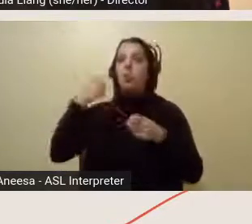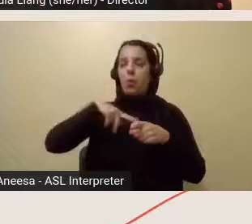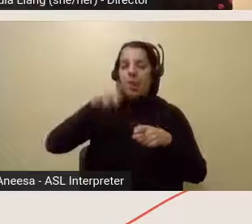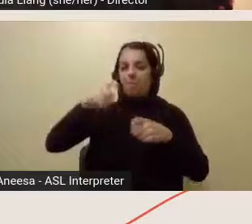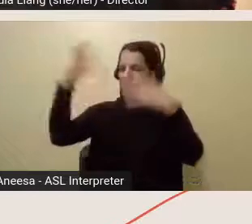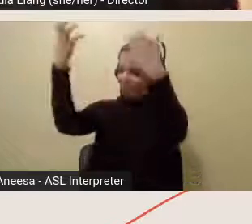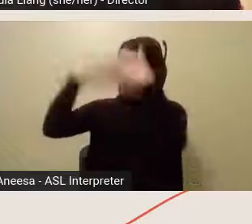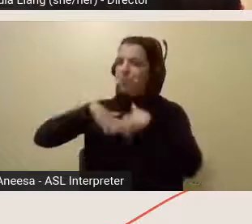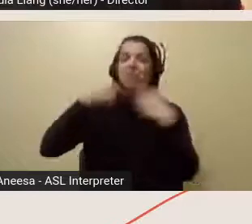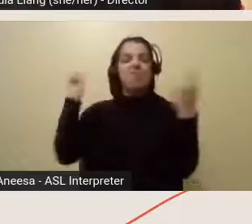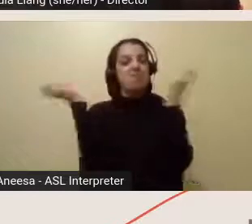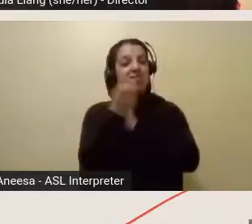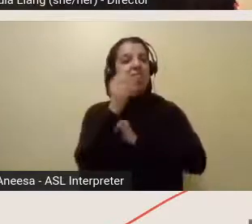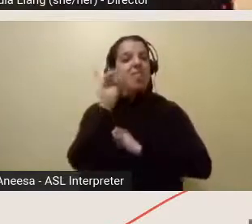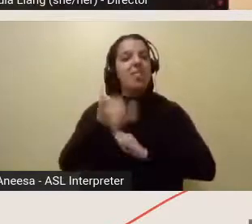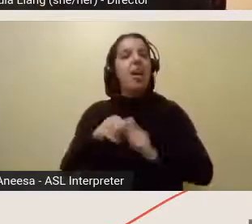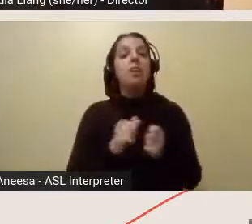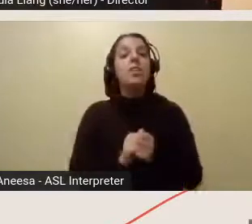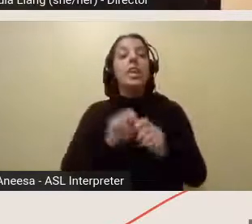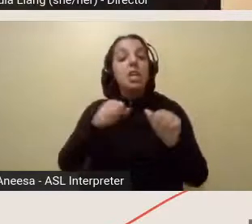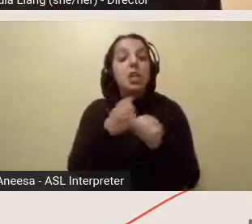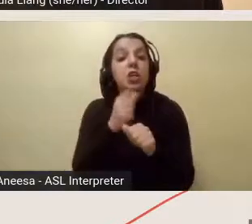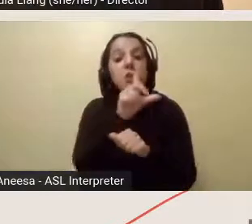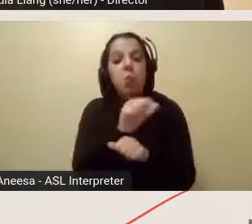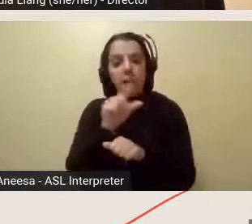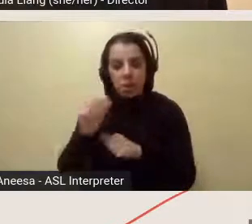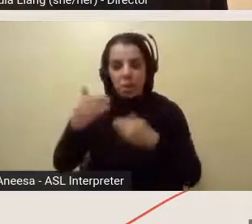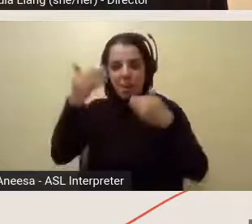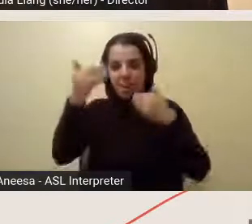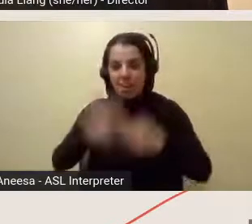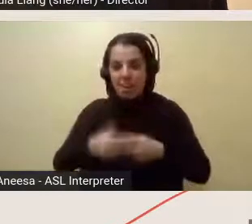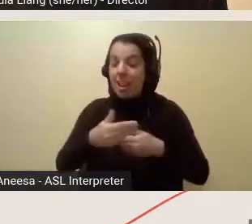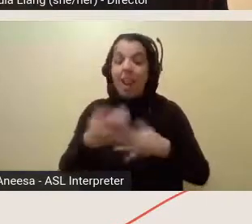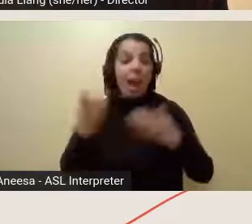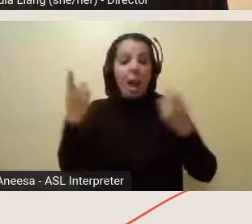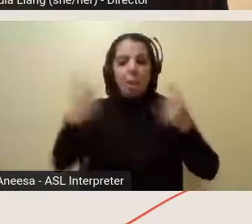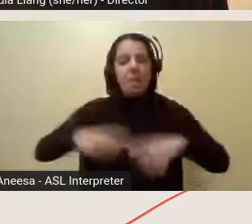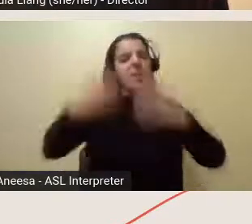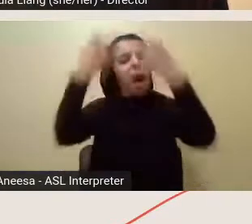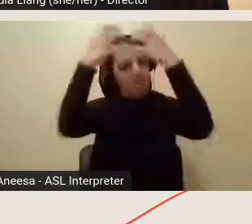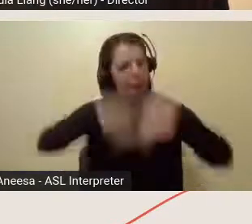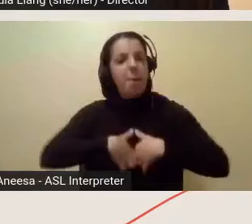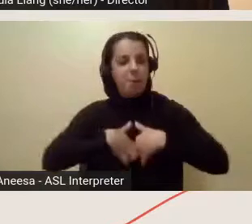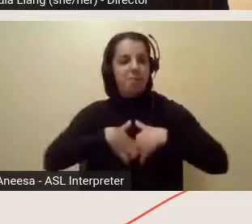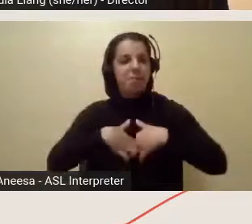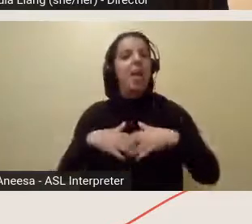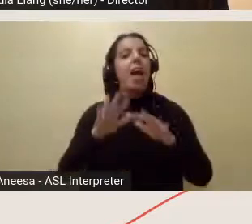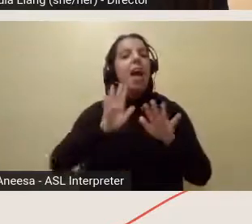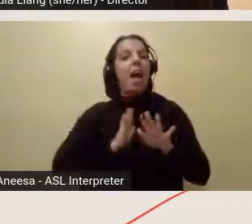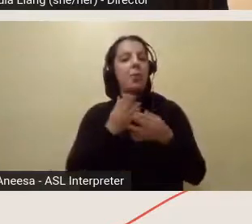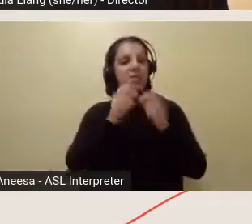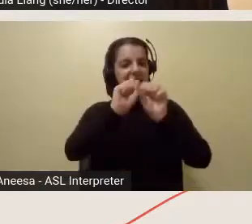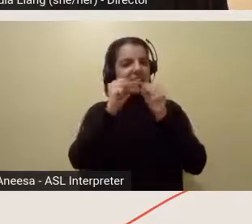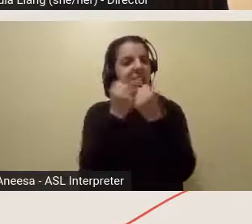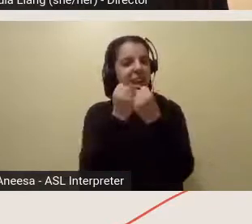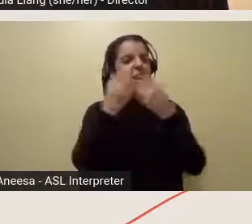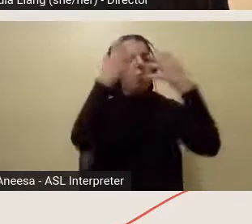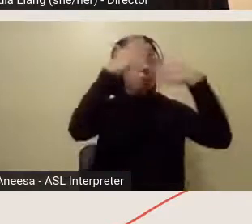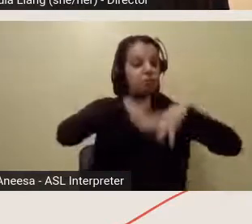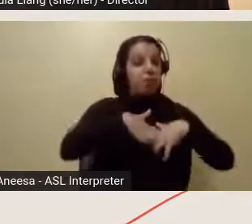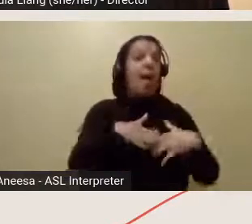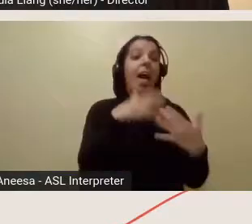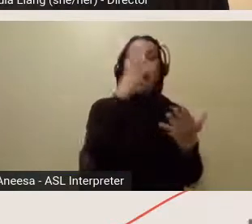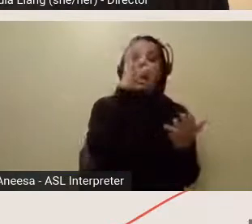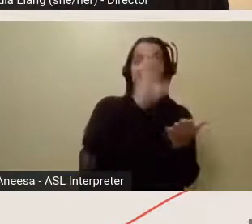conditions. Where are we now? 2020 is a period of collapse. Our society is going through a period